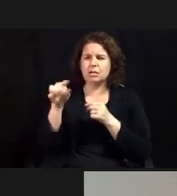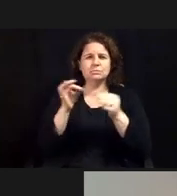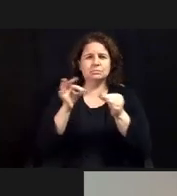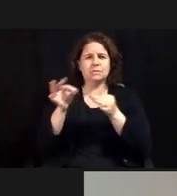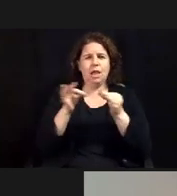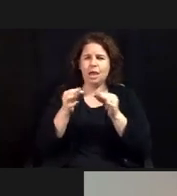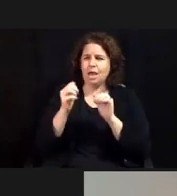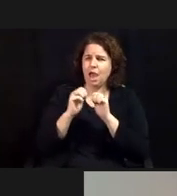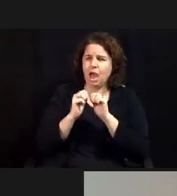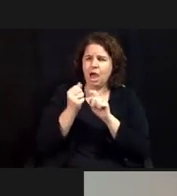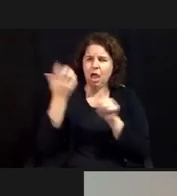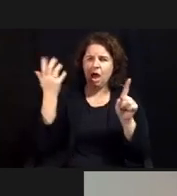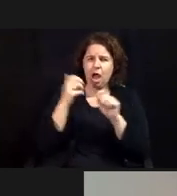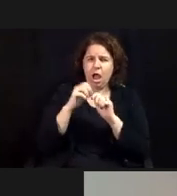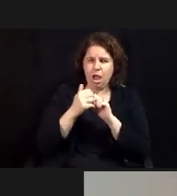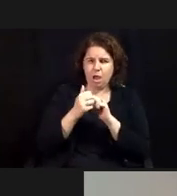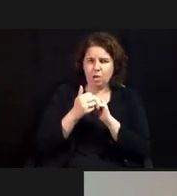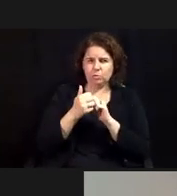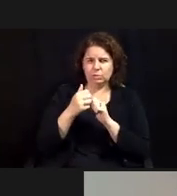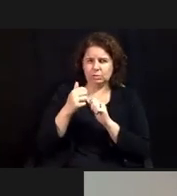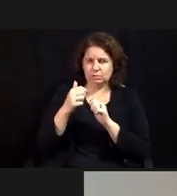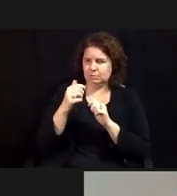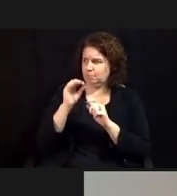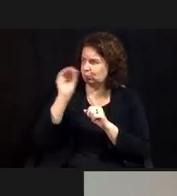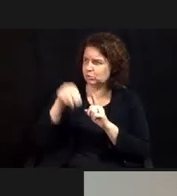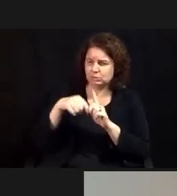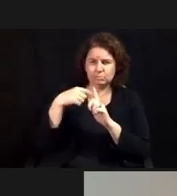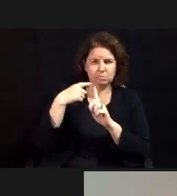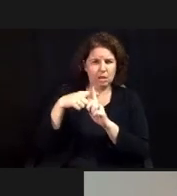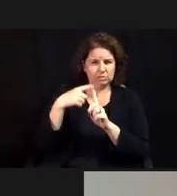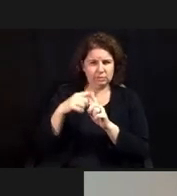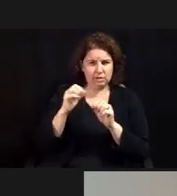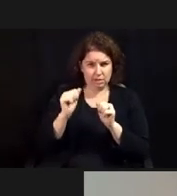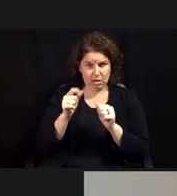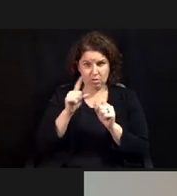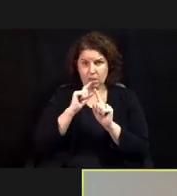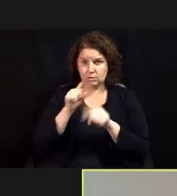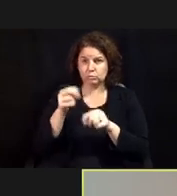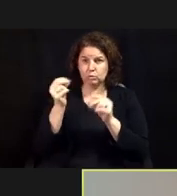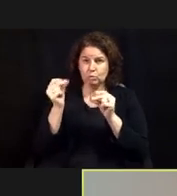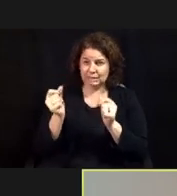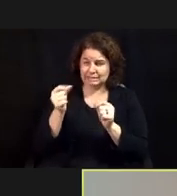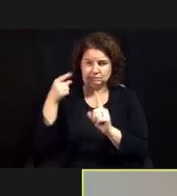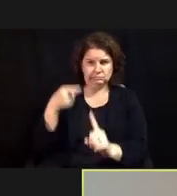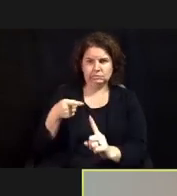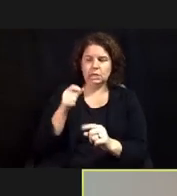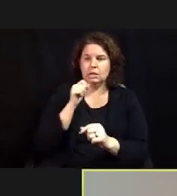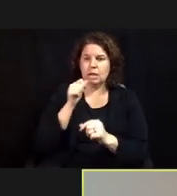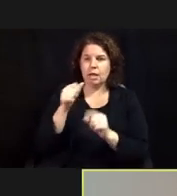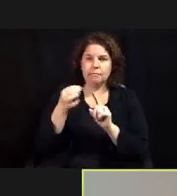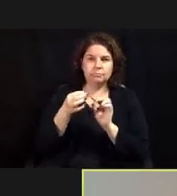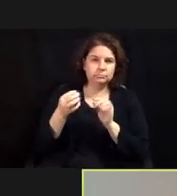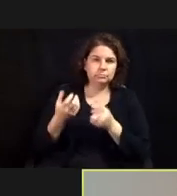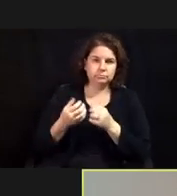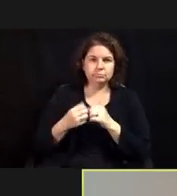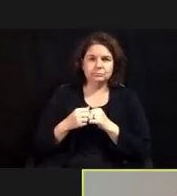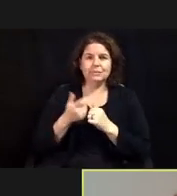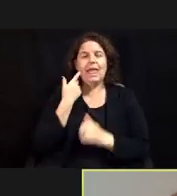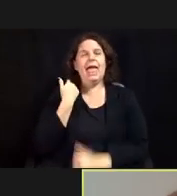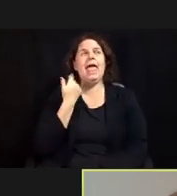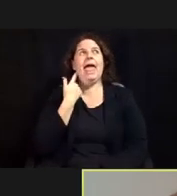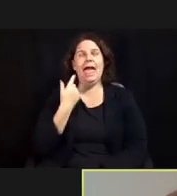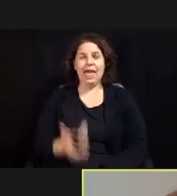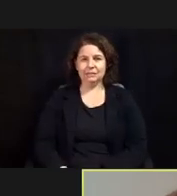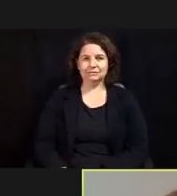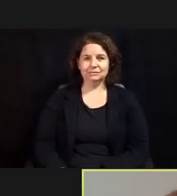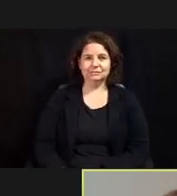percent positivity calculated. Is that something you could give us a quick overview of? Yeah, I mean, the concept is, percent positivity is the